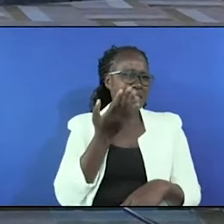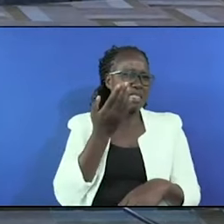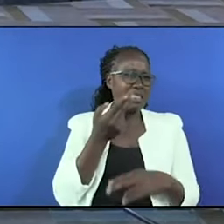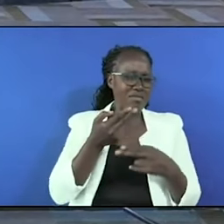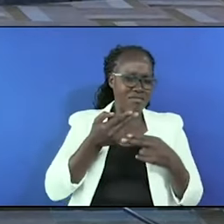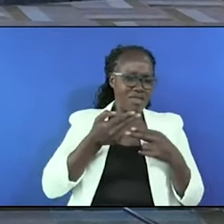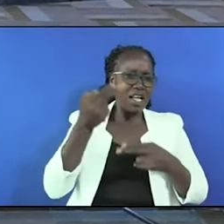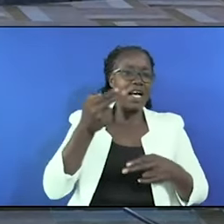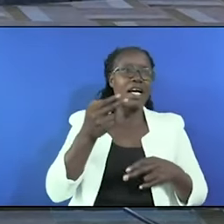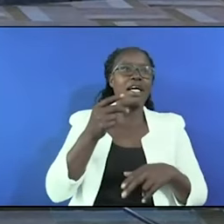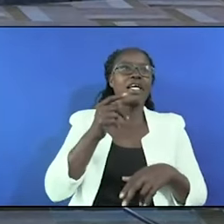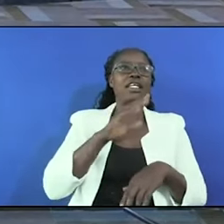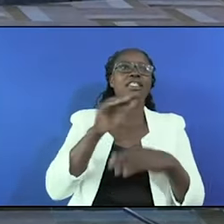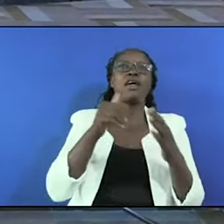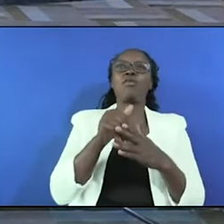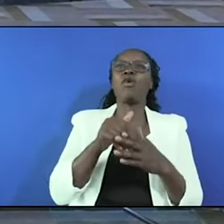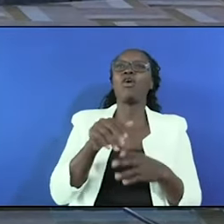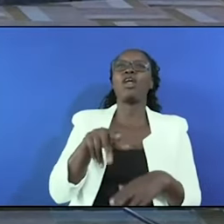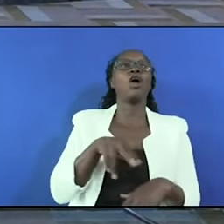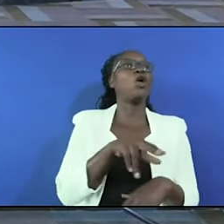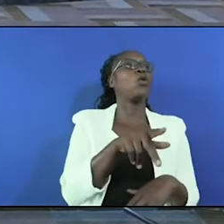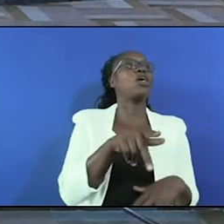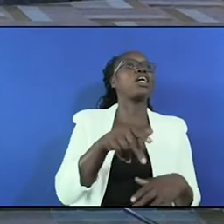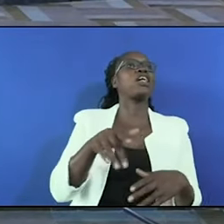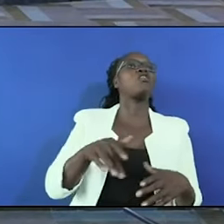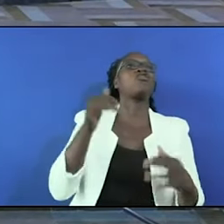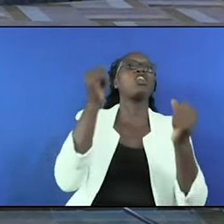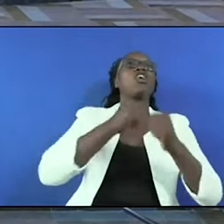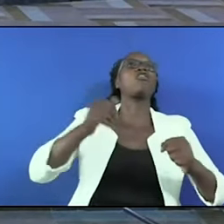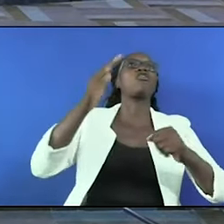high when everybody else is just walking down there.